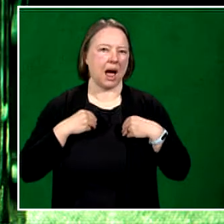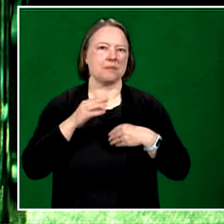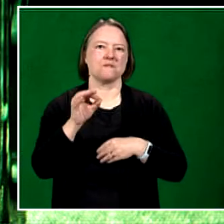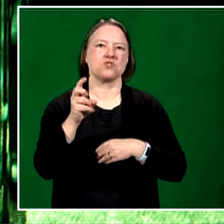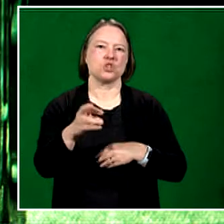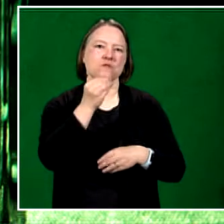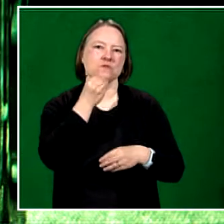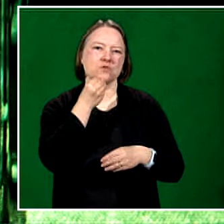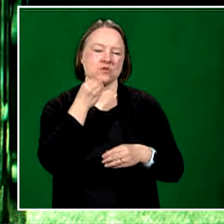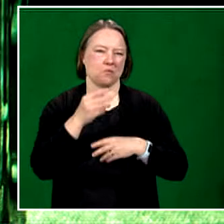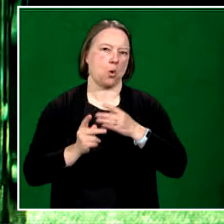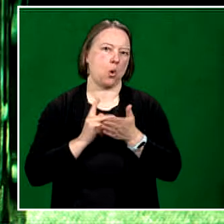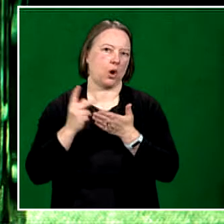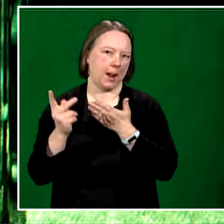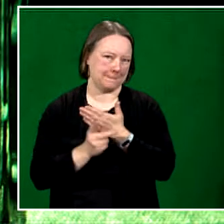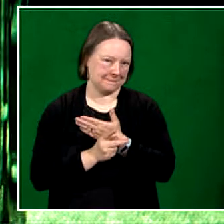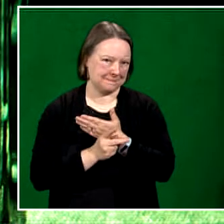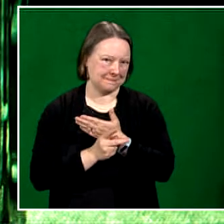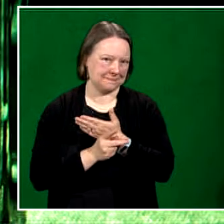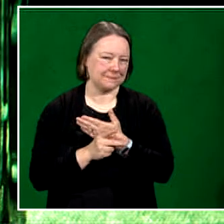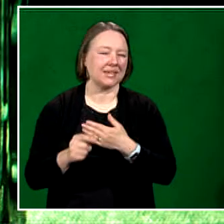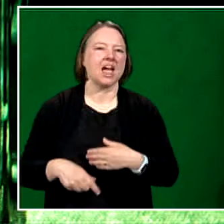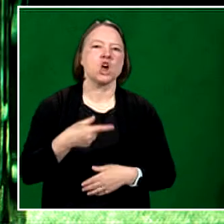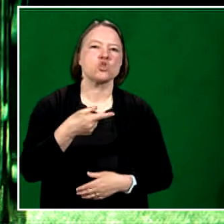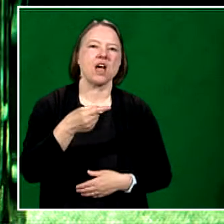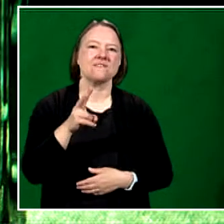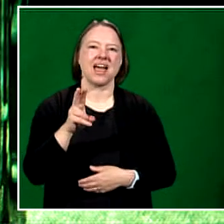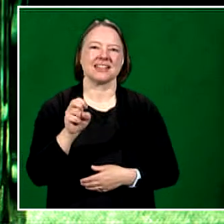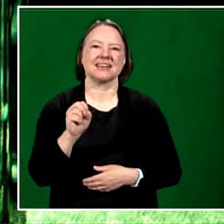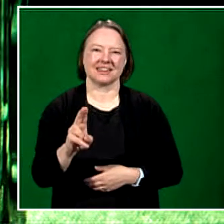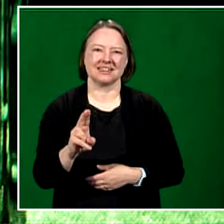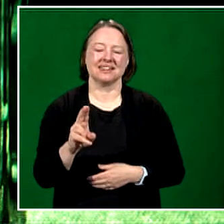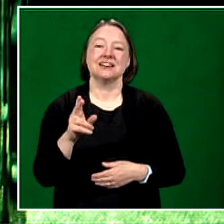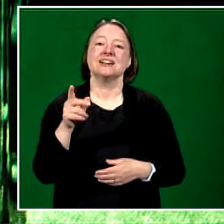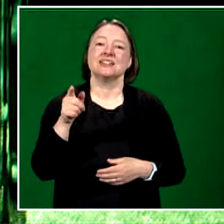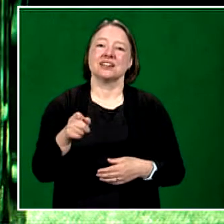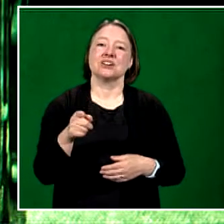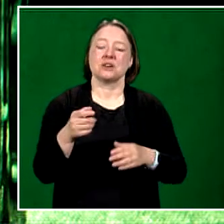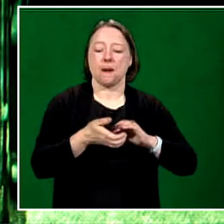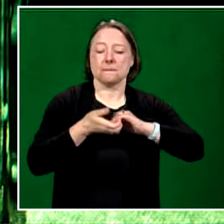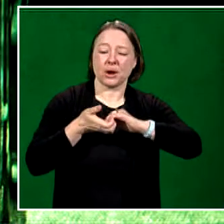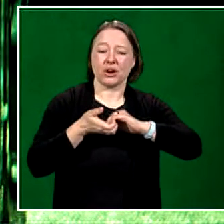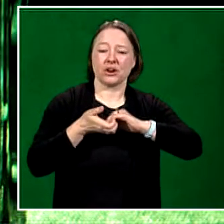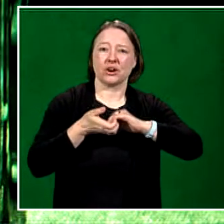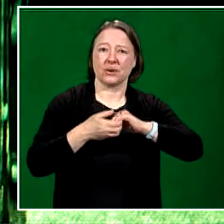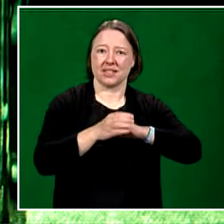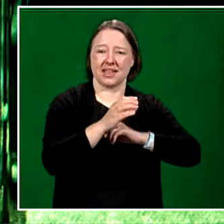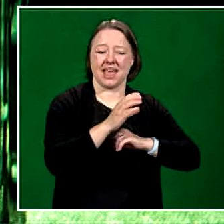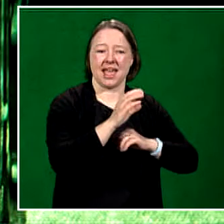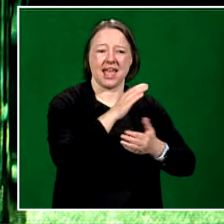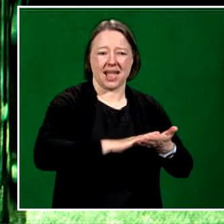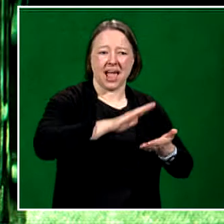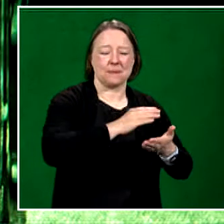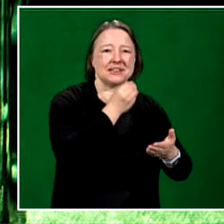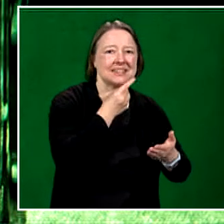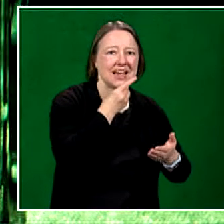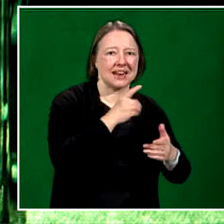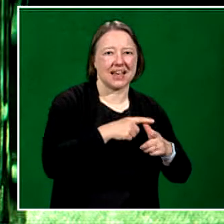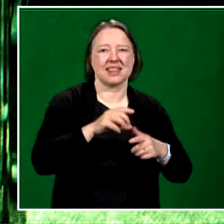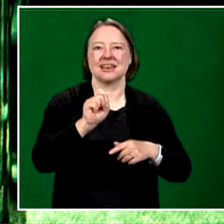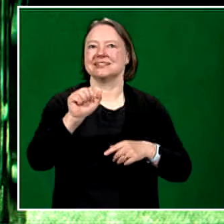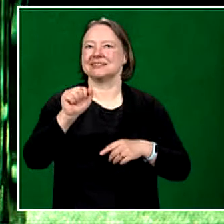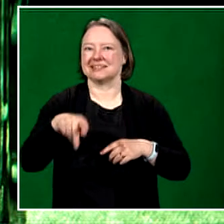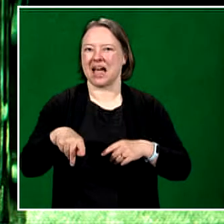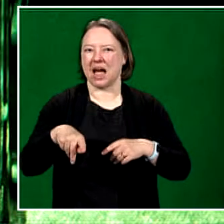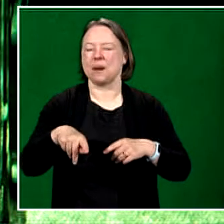program. At Grand Valley State University, there is a partnership between campus dining and the SAP, the